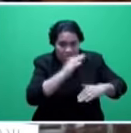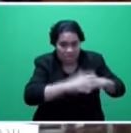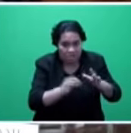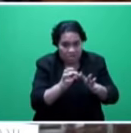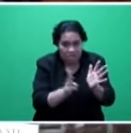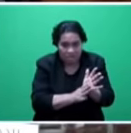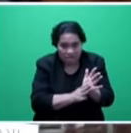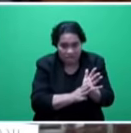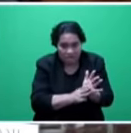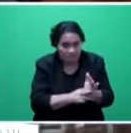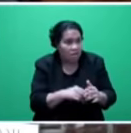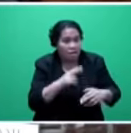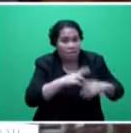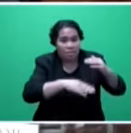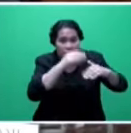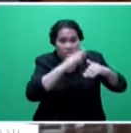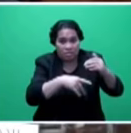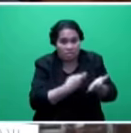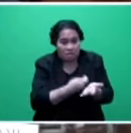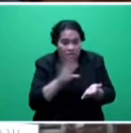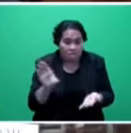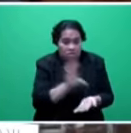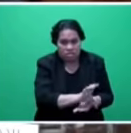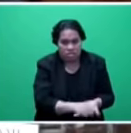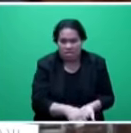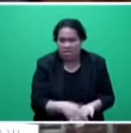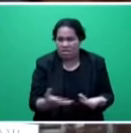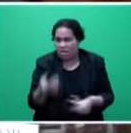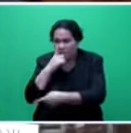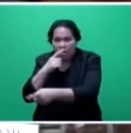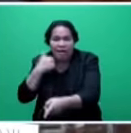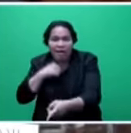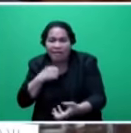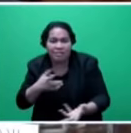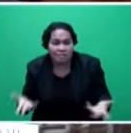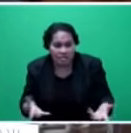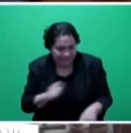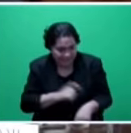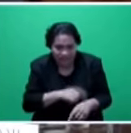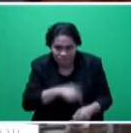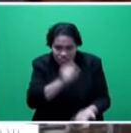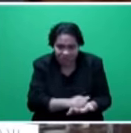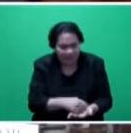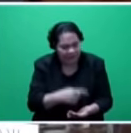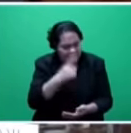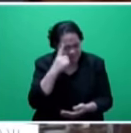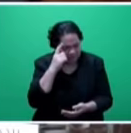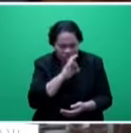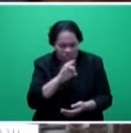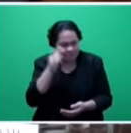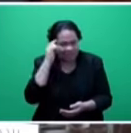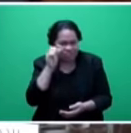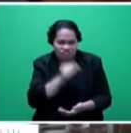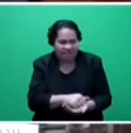hungry? No. Is the timing right? I believe the timing is not right.